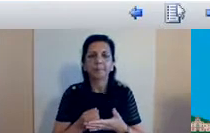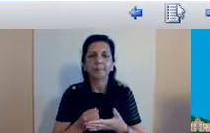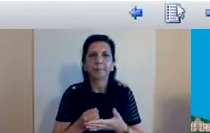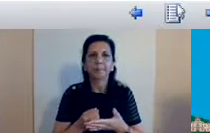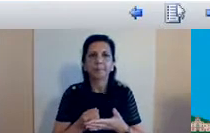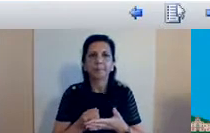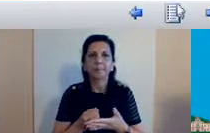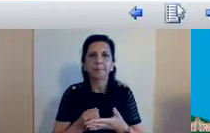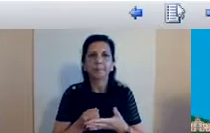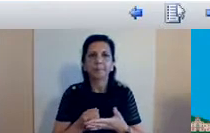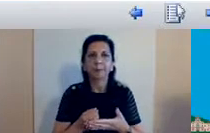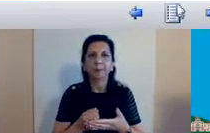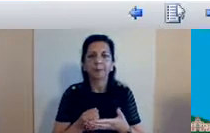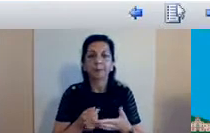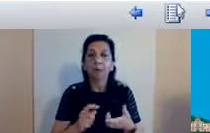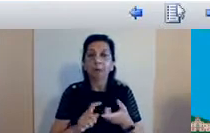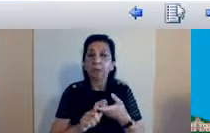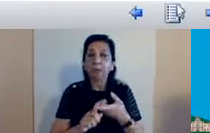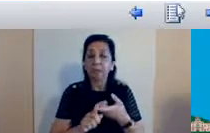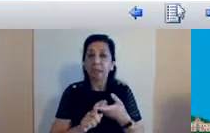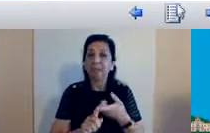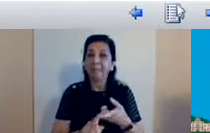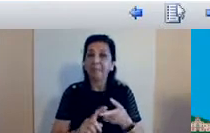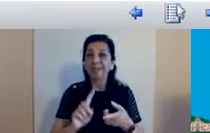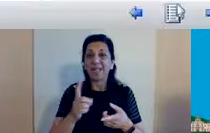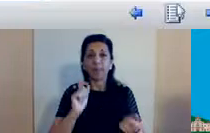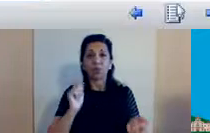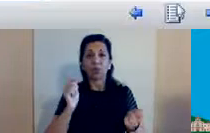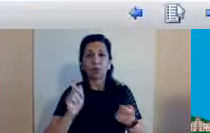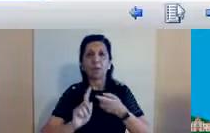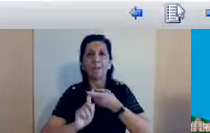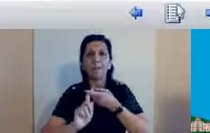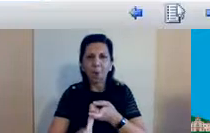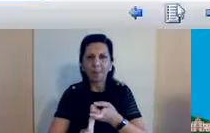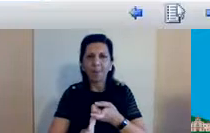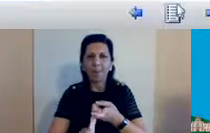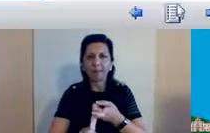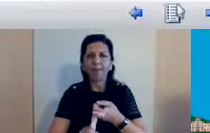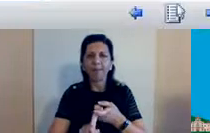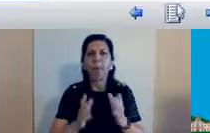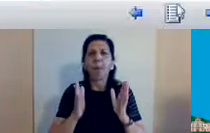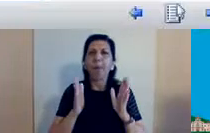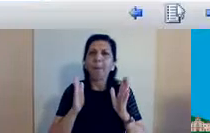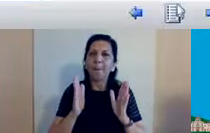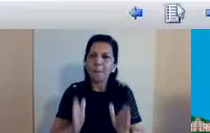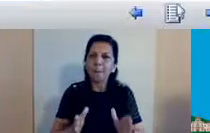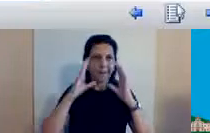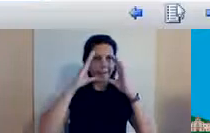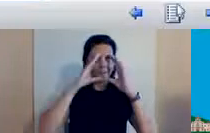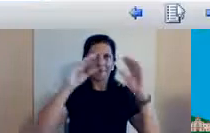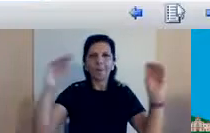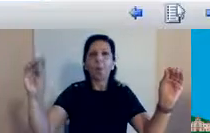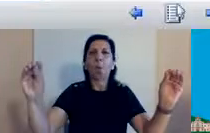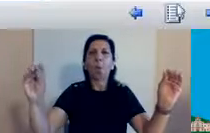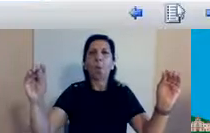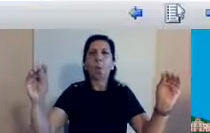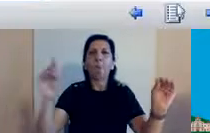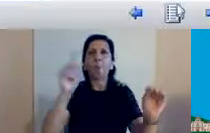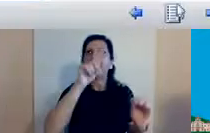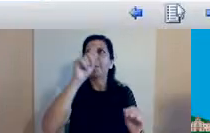front, if we were going to make those permanent, there would continue to be a requirement to inform, involve or consult with the public, depending